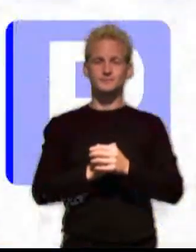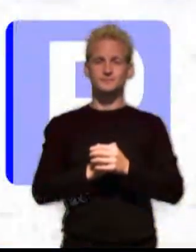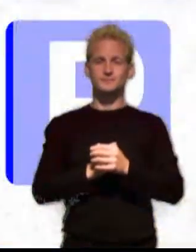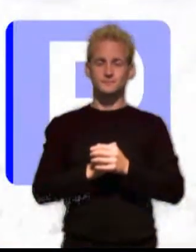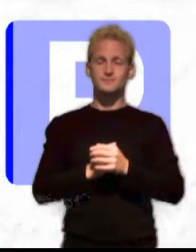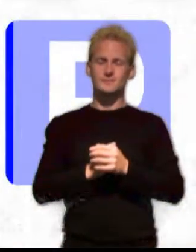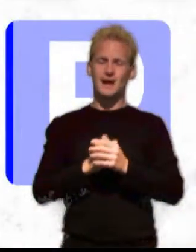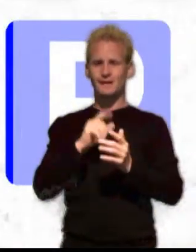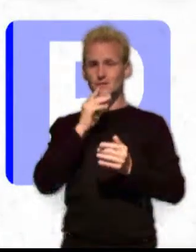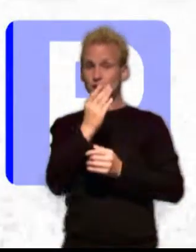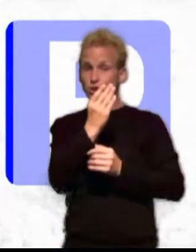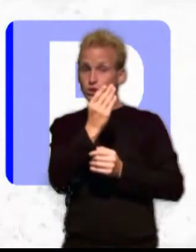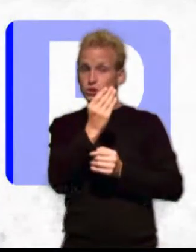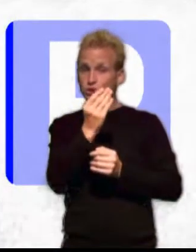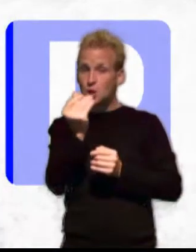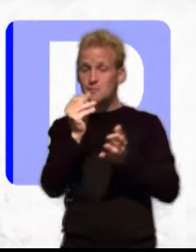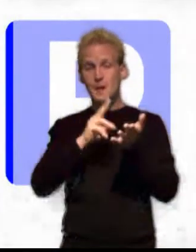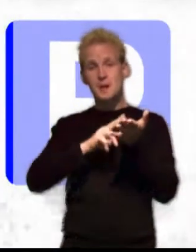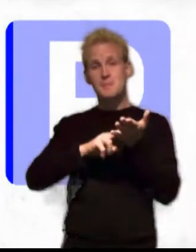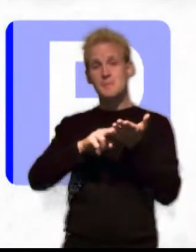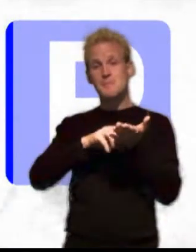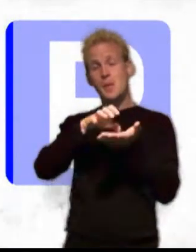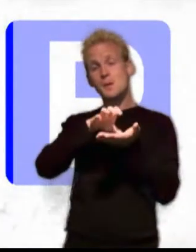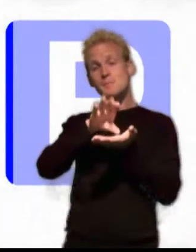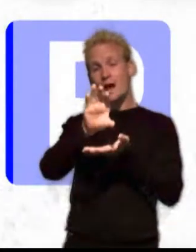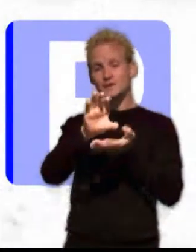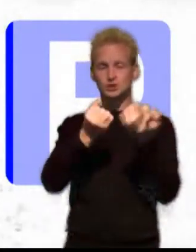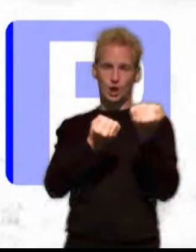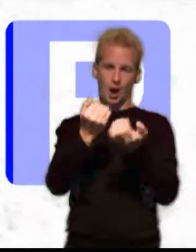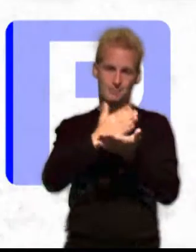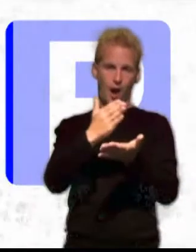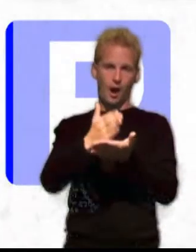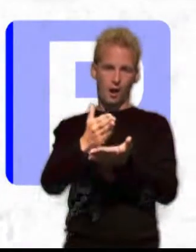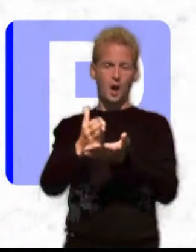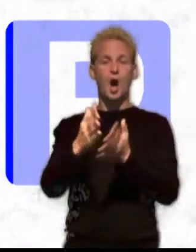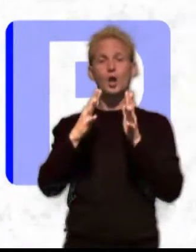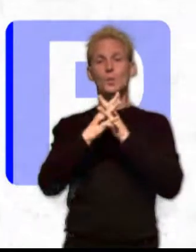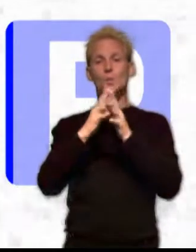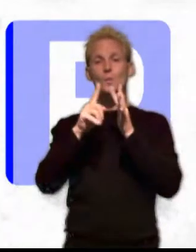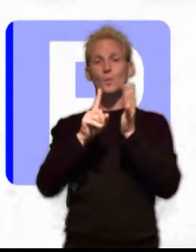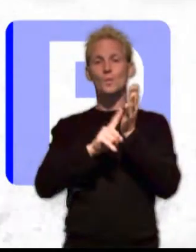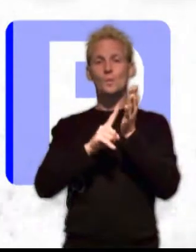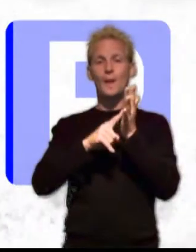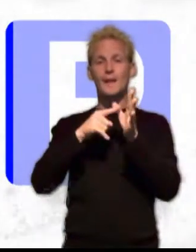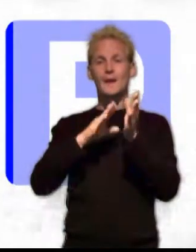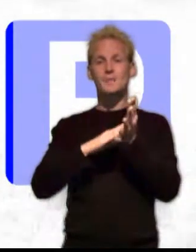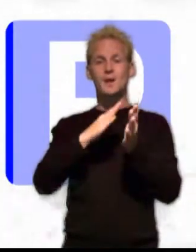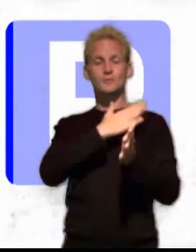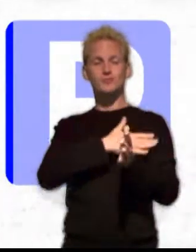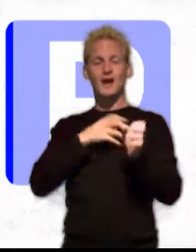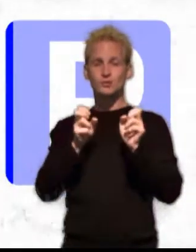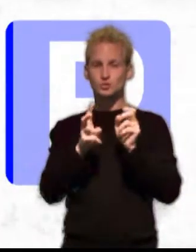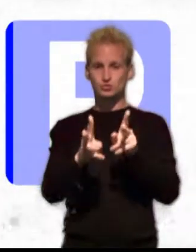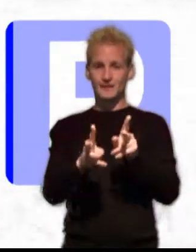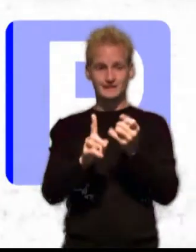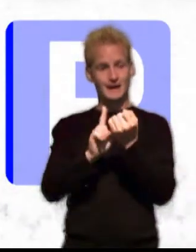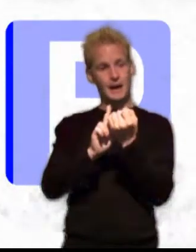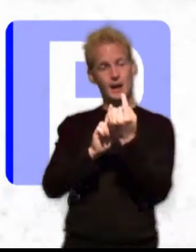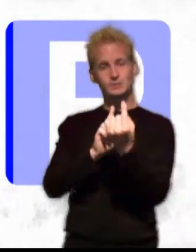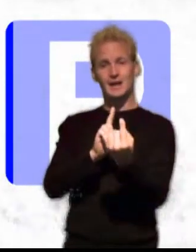There are a limited number of blue-badge parking spaces on William Brown Street, outside the museum.